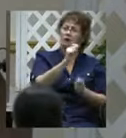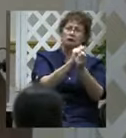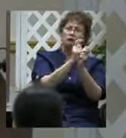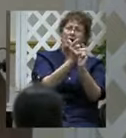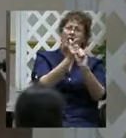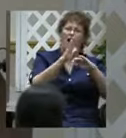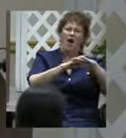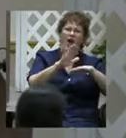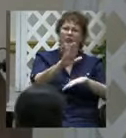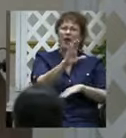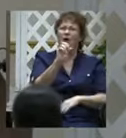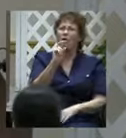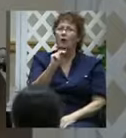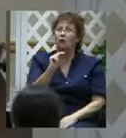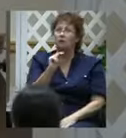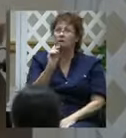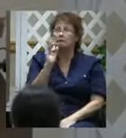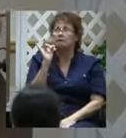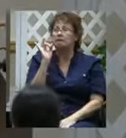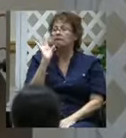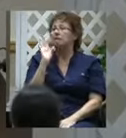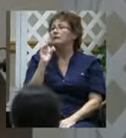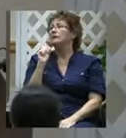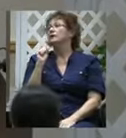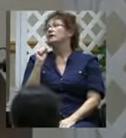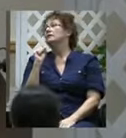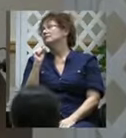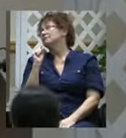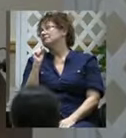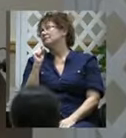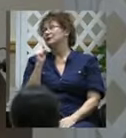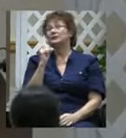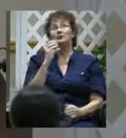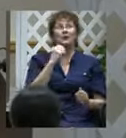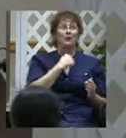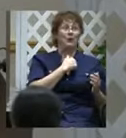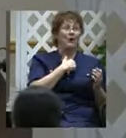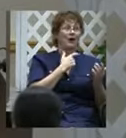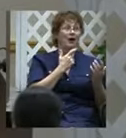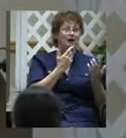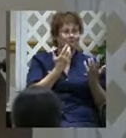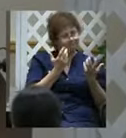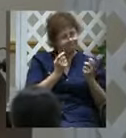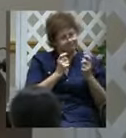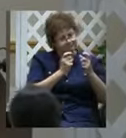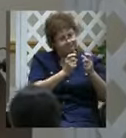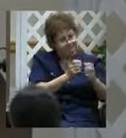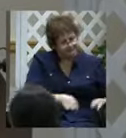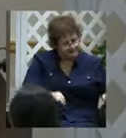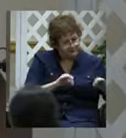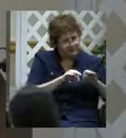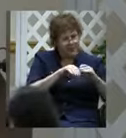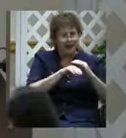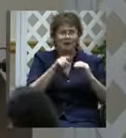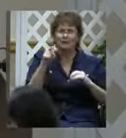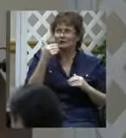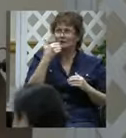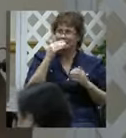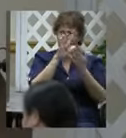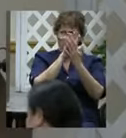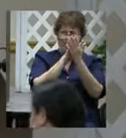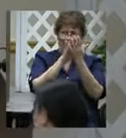their own. So as a matter of providing meaningful access, I mean, I think this is a gray area, but